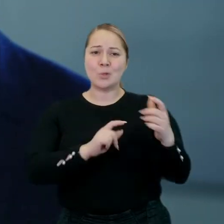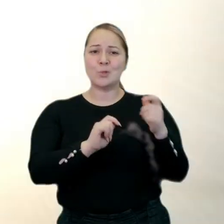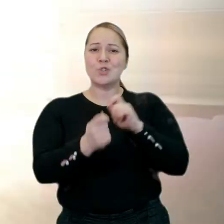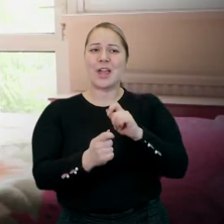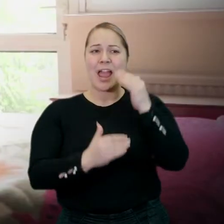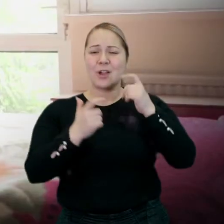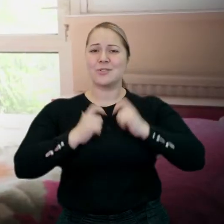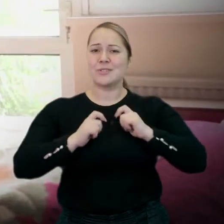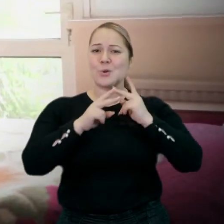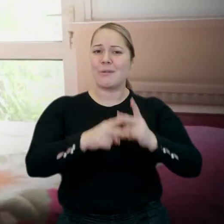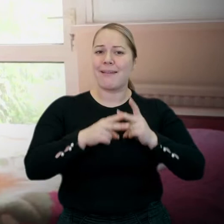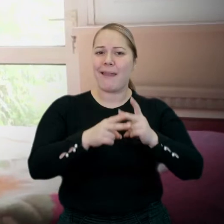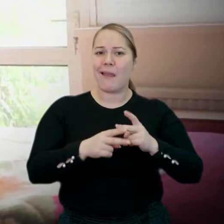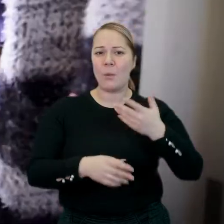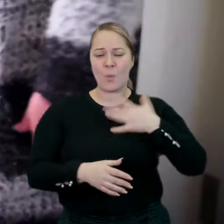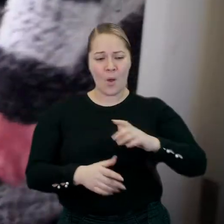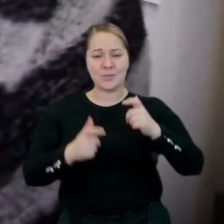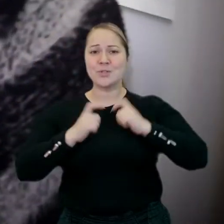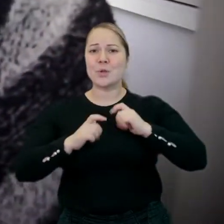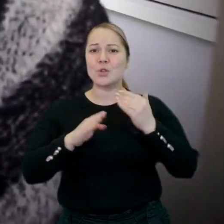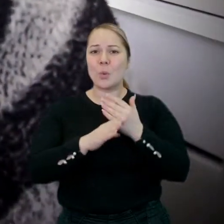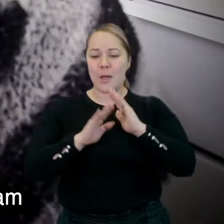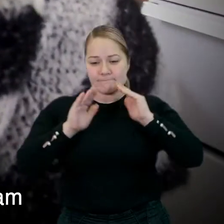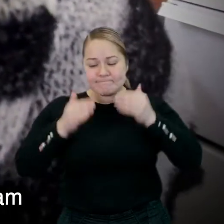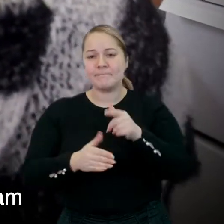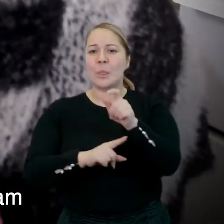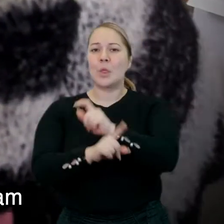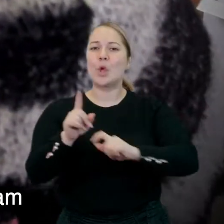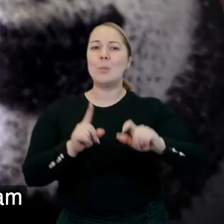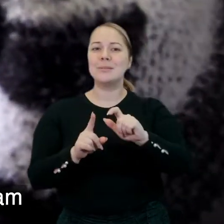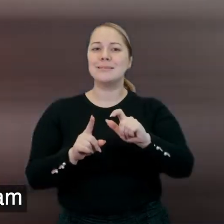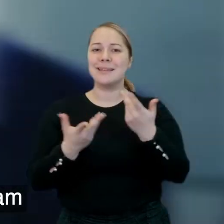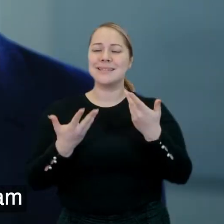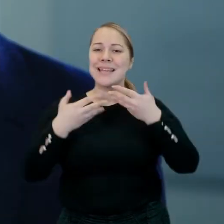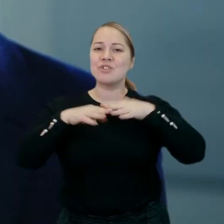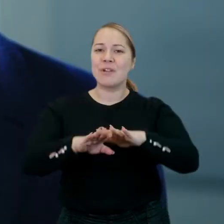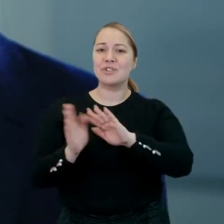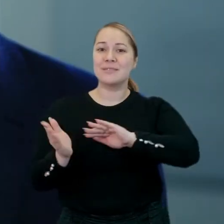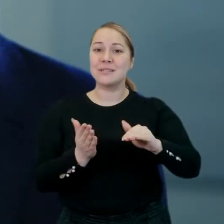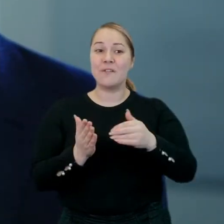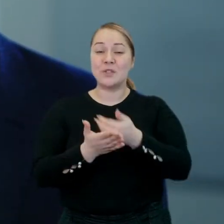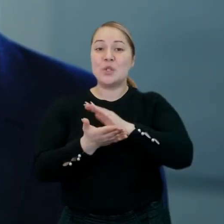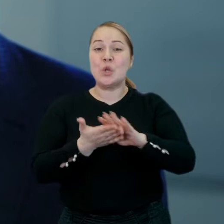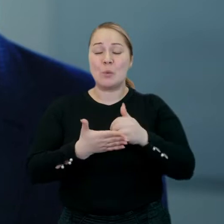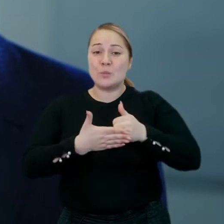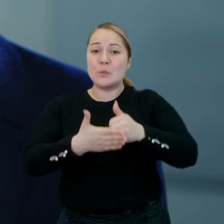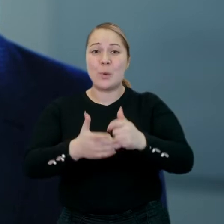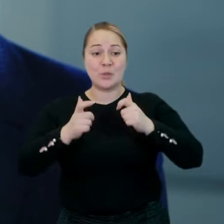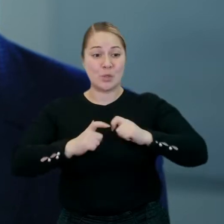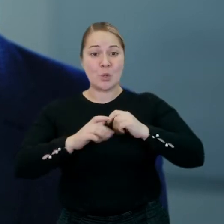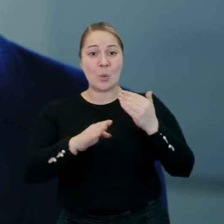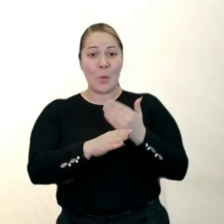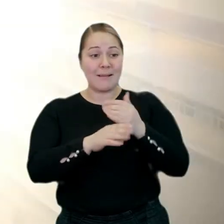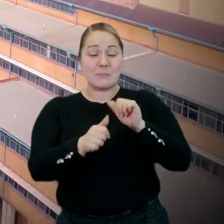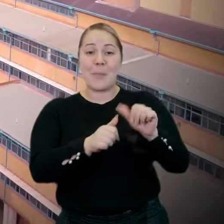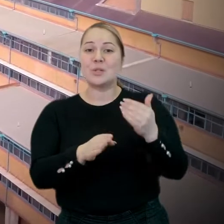social care. We want to put social work in the heart of communities. So the integration of services in Newham is actually helping social workers to do a